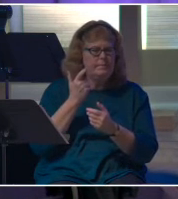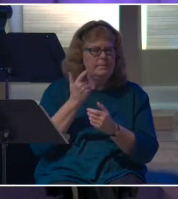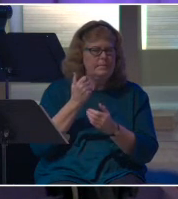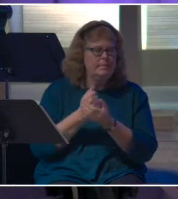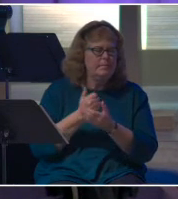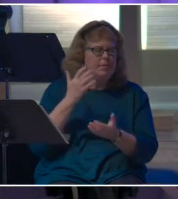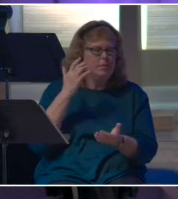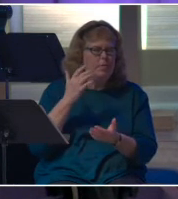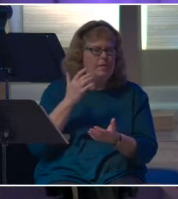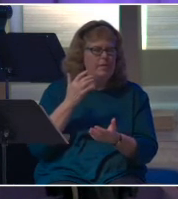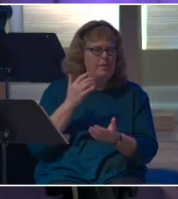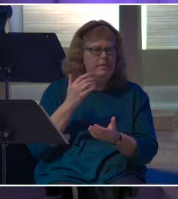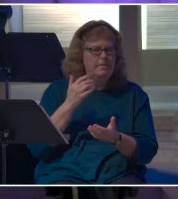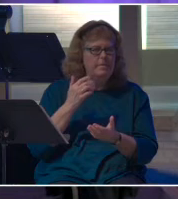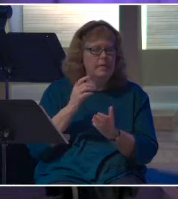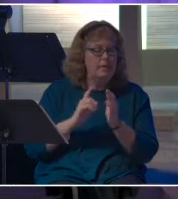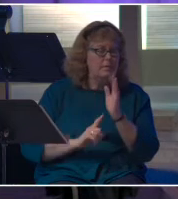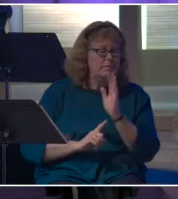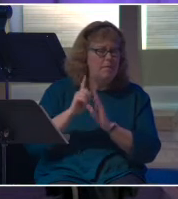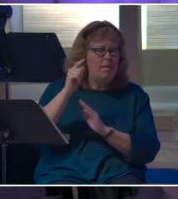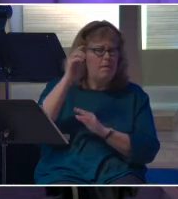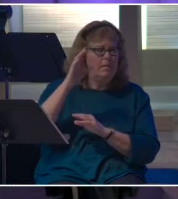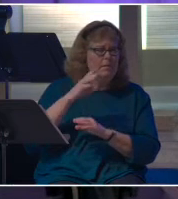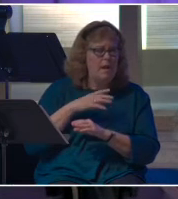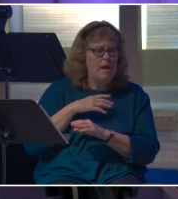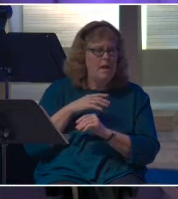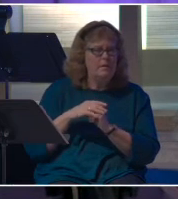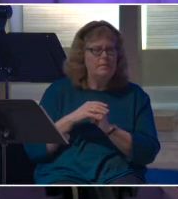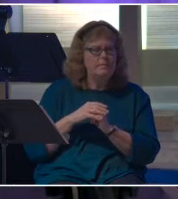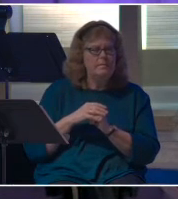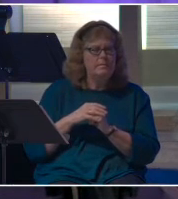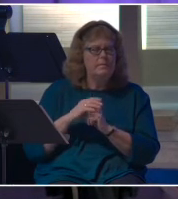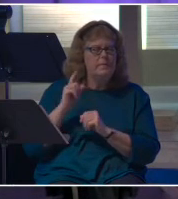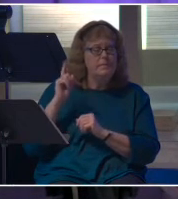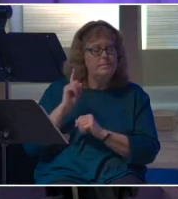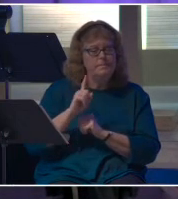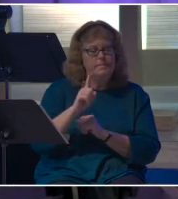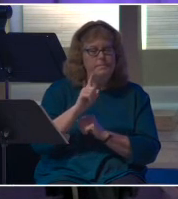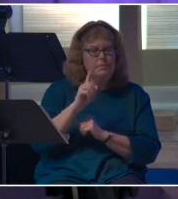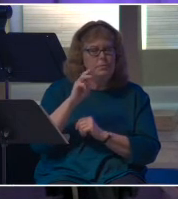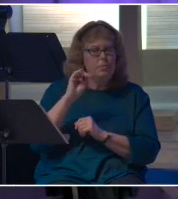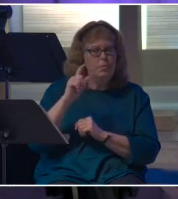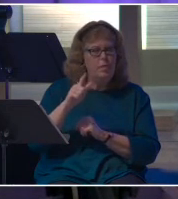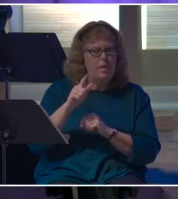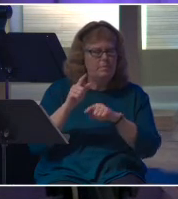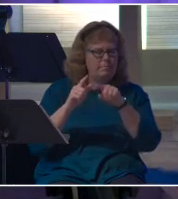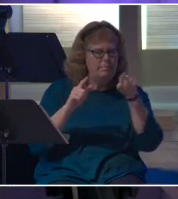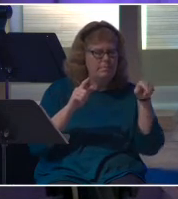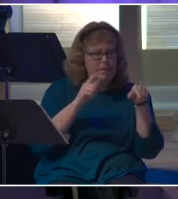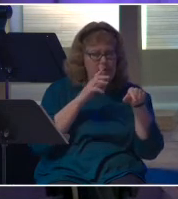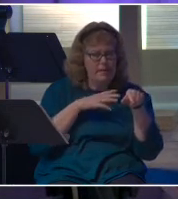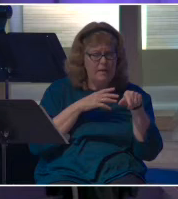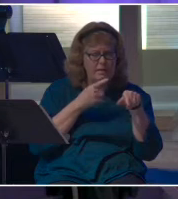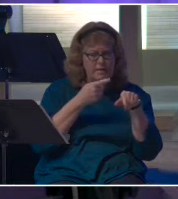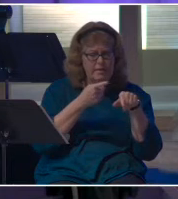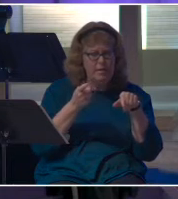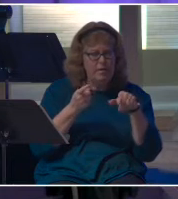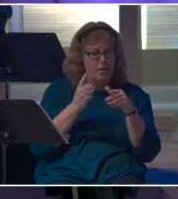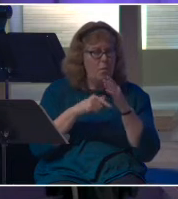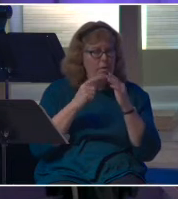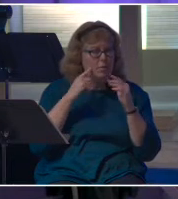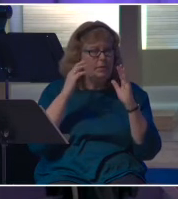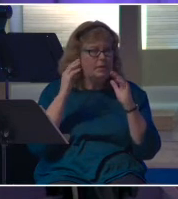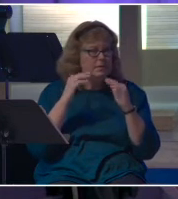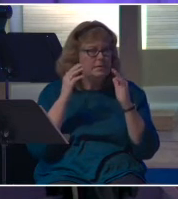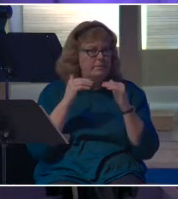wealthy, tall guy. He comes to a well with some ladies there. What are we